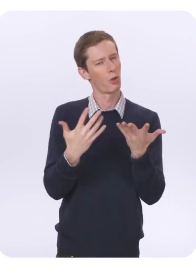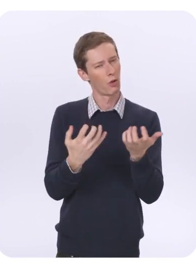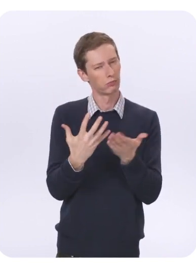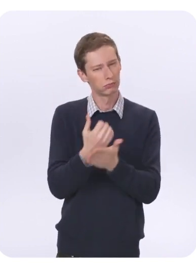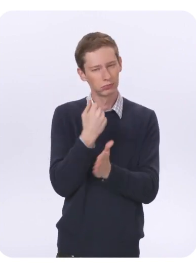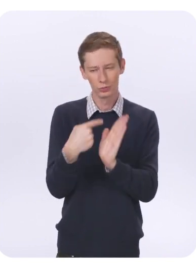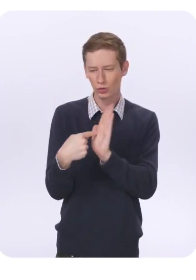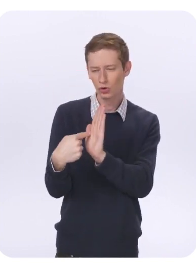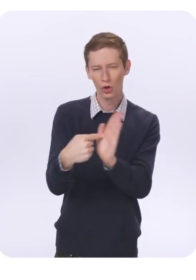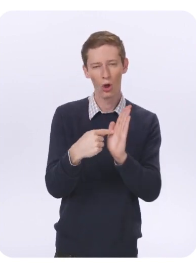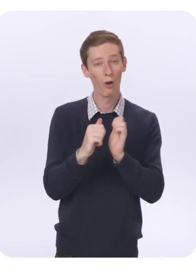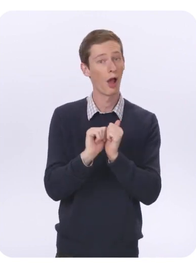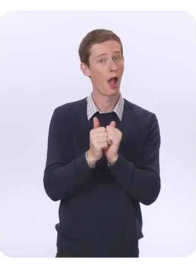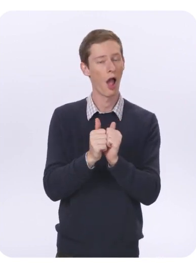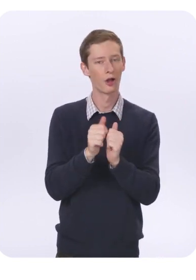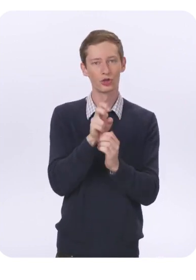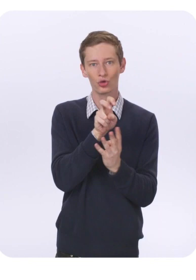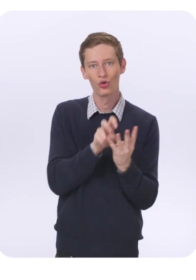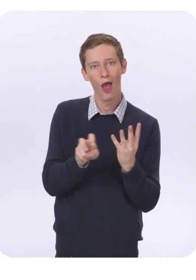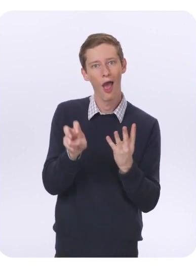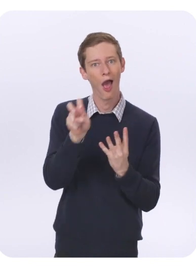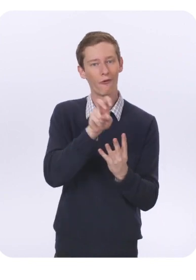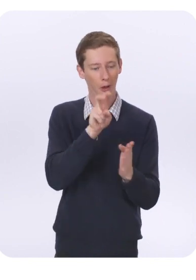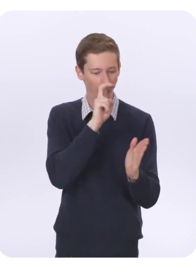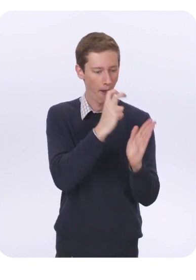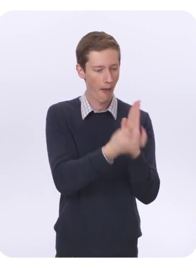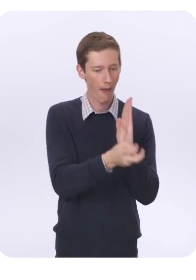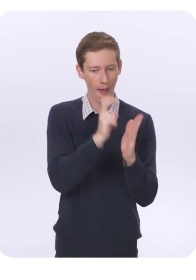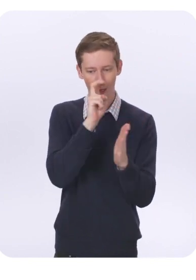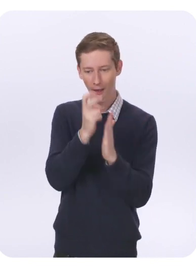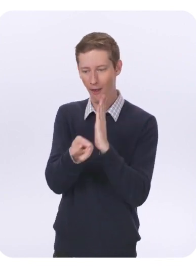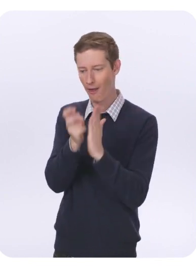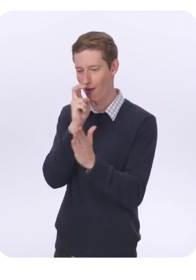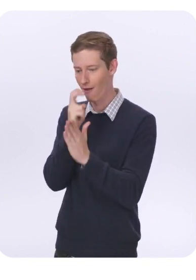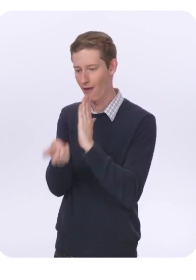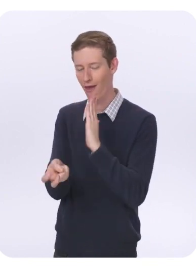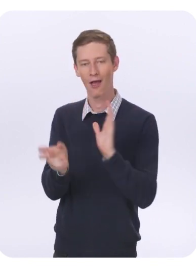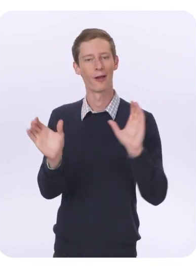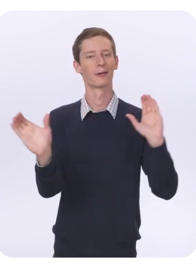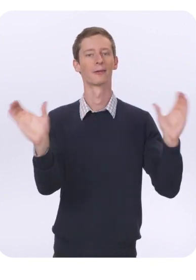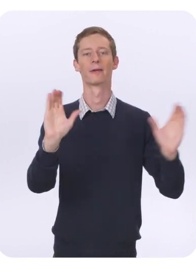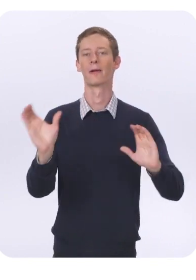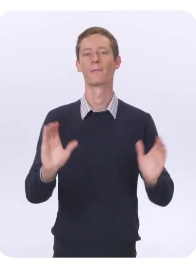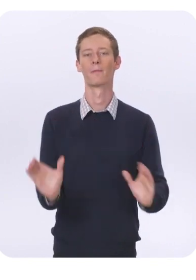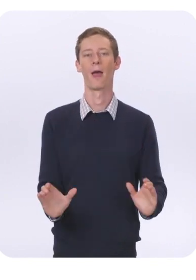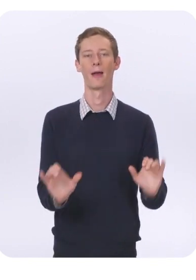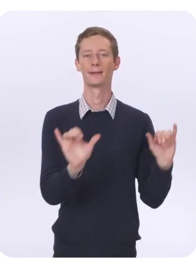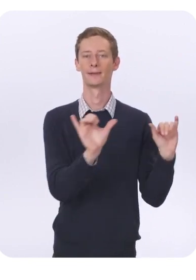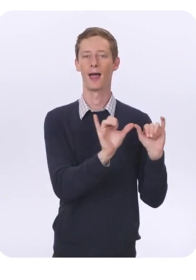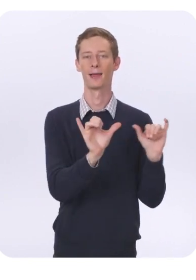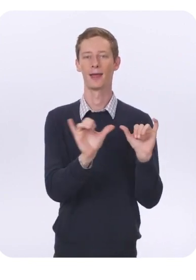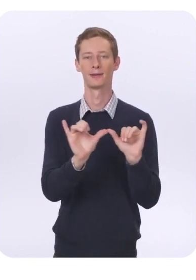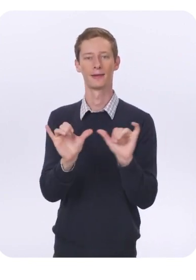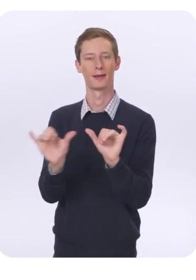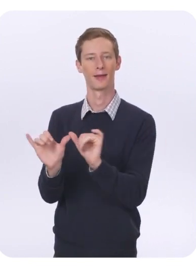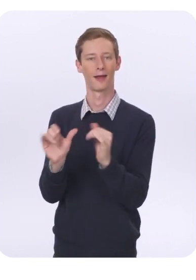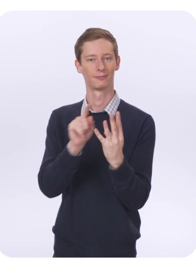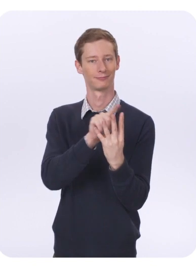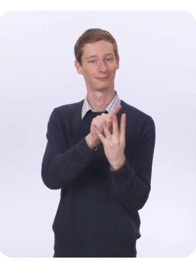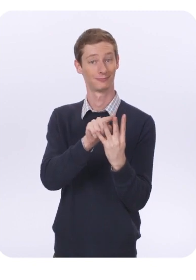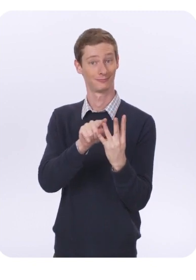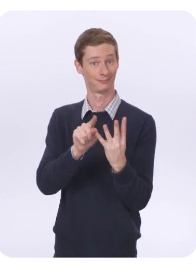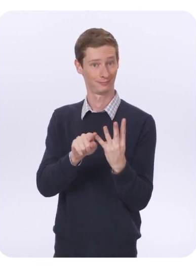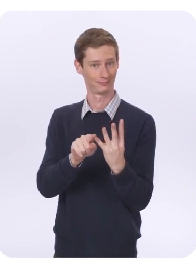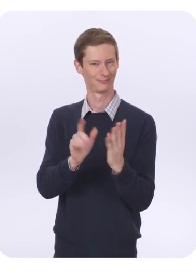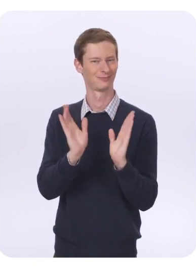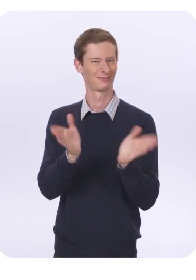different scales and using a sequence of comparisons to give them a grasp of the relative sizes of things. Let me